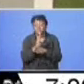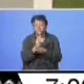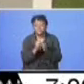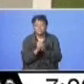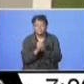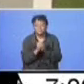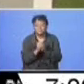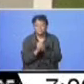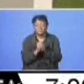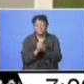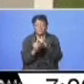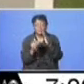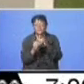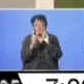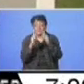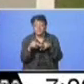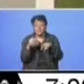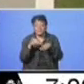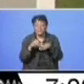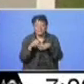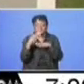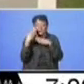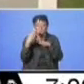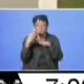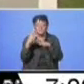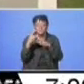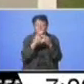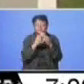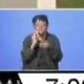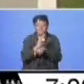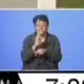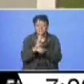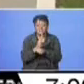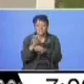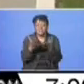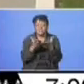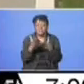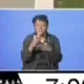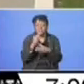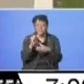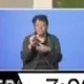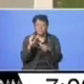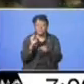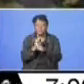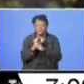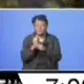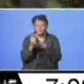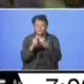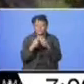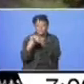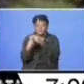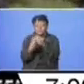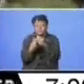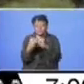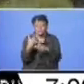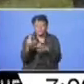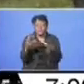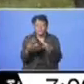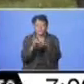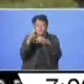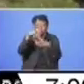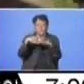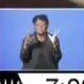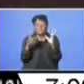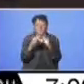Meanwhile, we learned that executives of the Bahamas Utilities Services and Allied Workers Union and Water and Sewerage Corporation officials were locked in a meeting